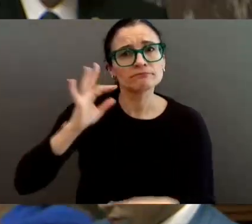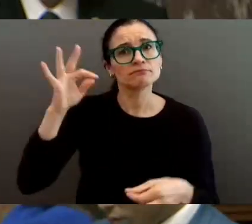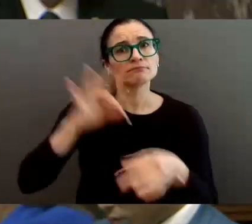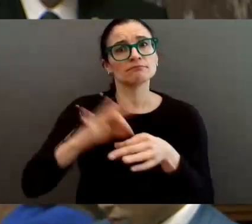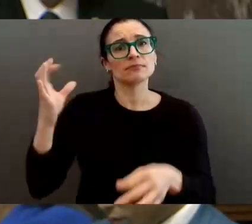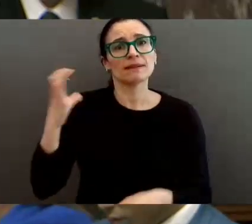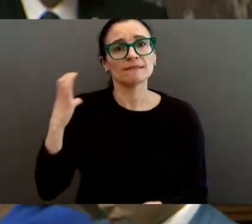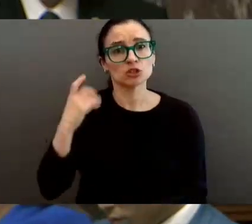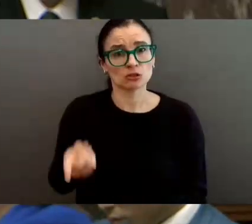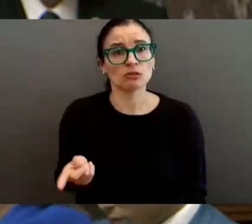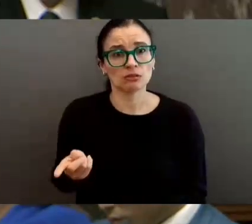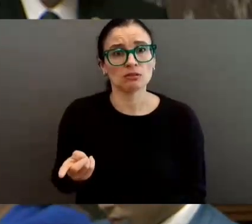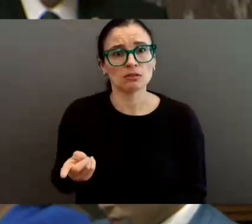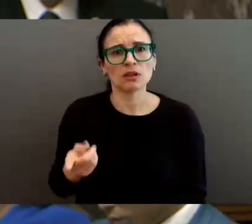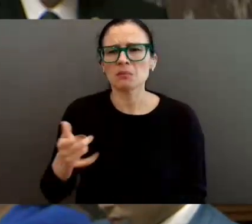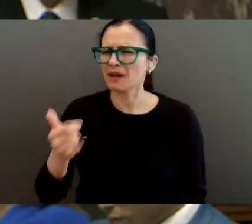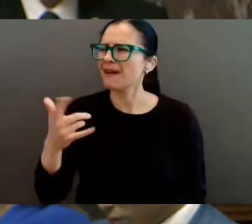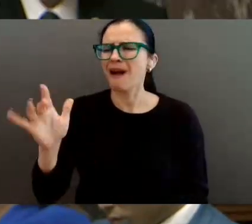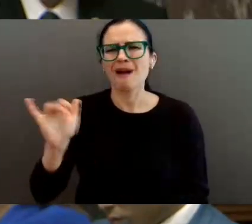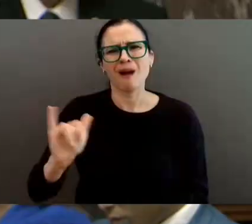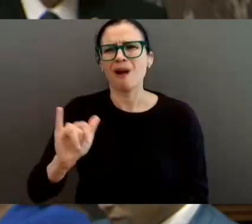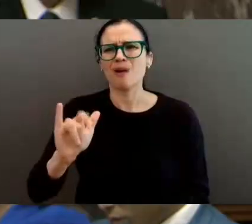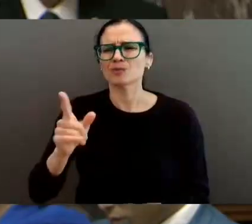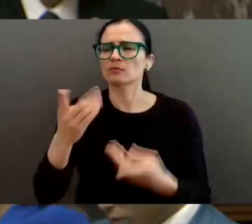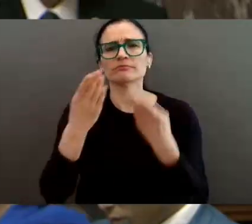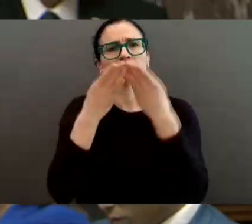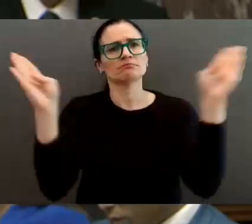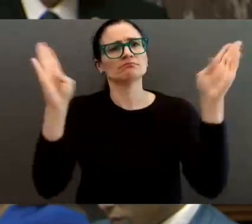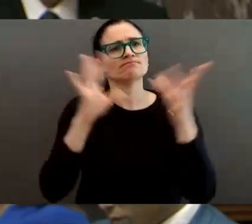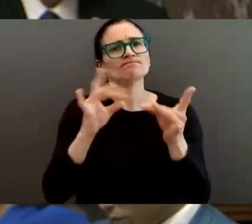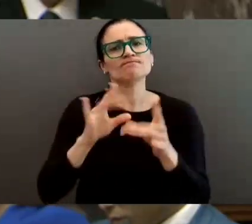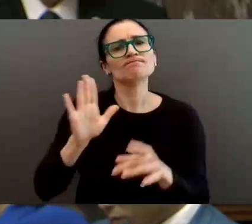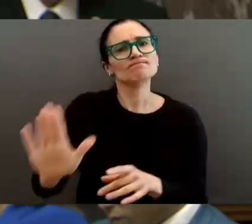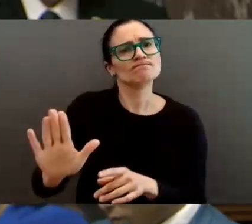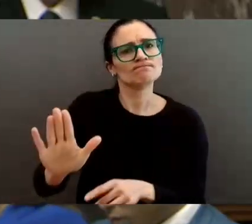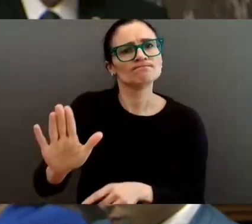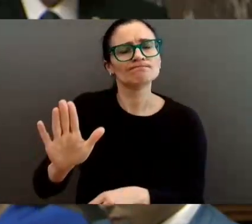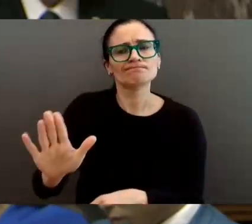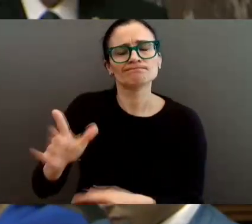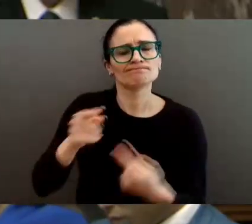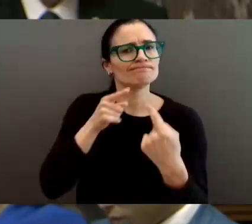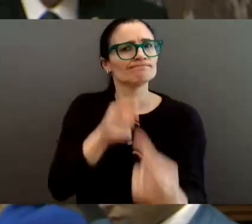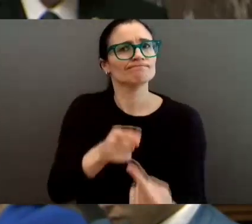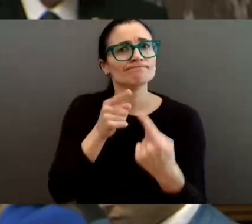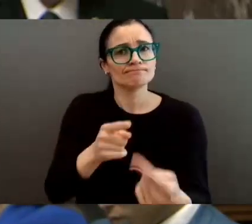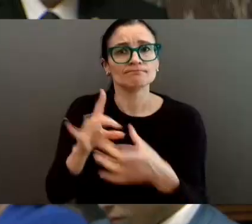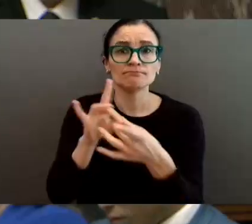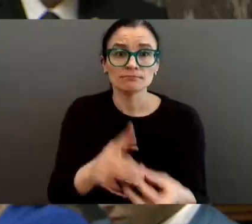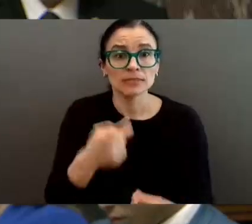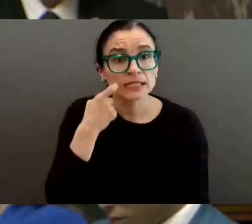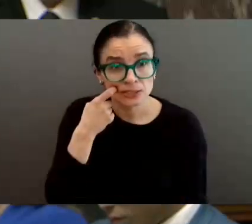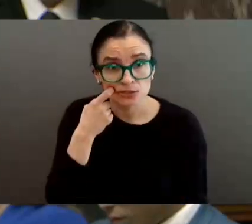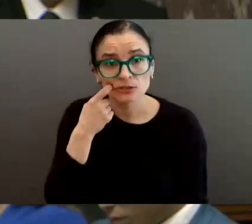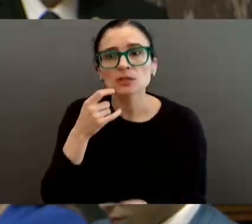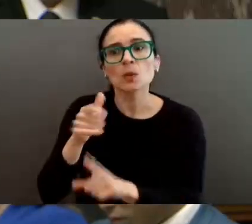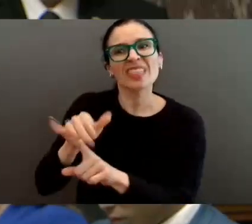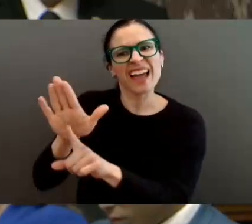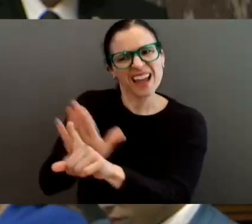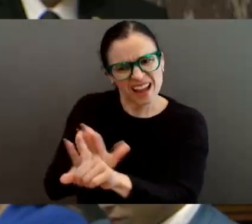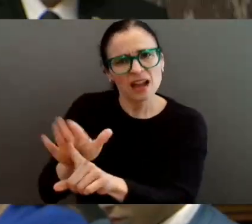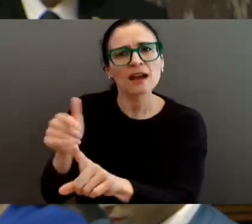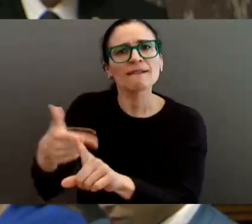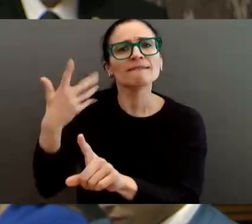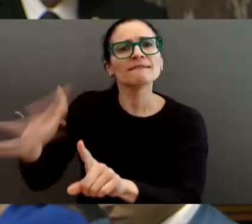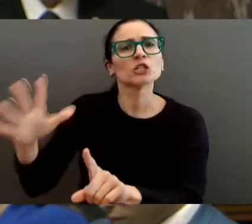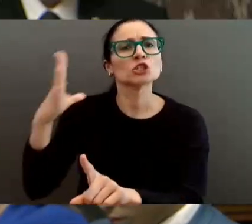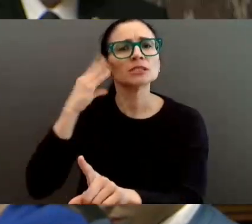lived experience and his recovery journey is certainly well known and compelling to us. These